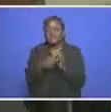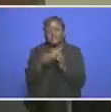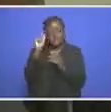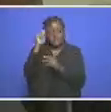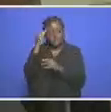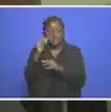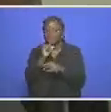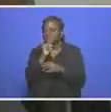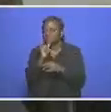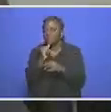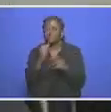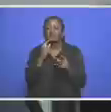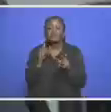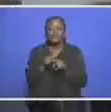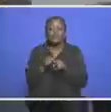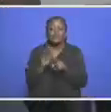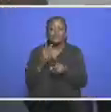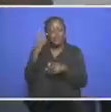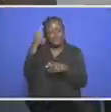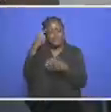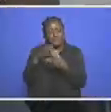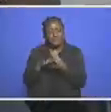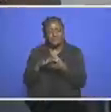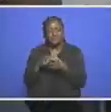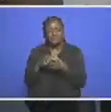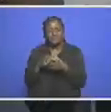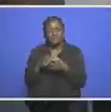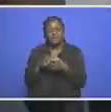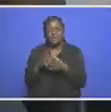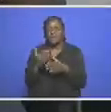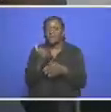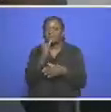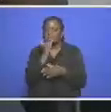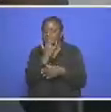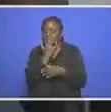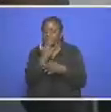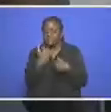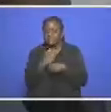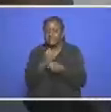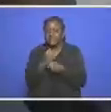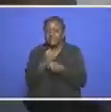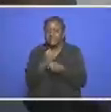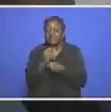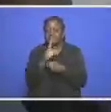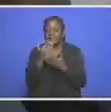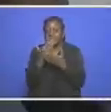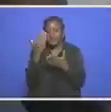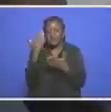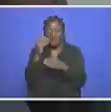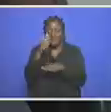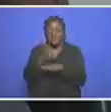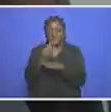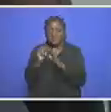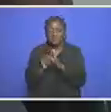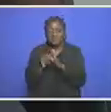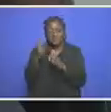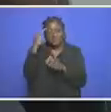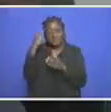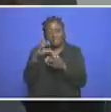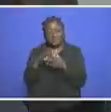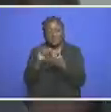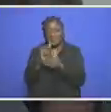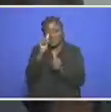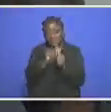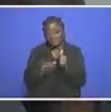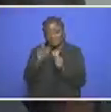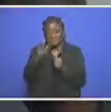believe that a mistake was made by the last administration by agreeing that everybody has to go to court and be found guilty before